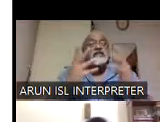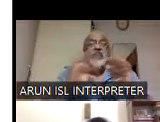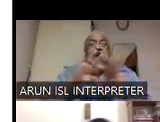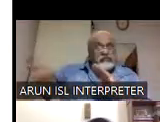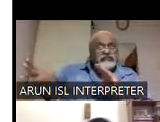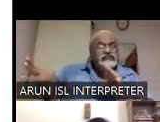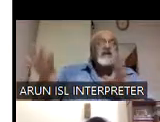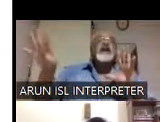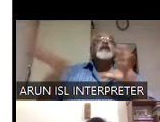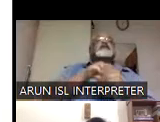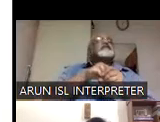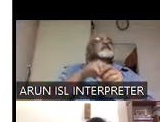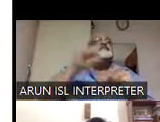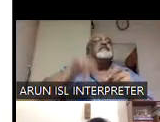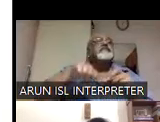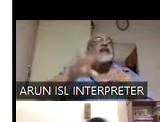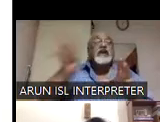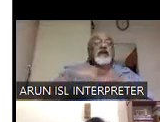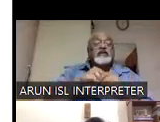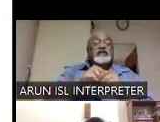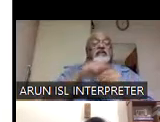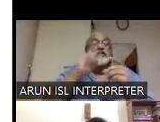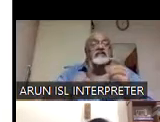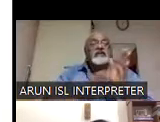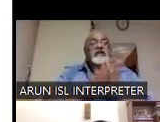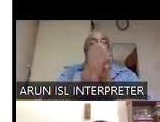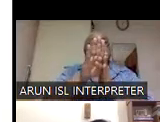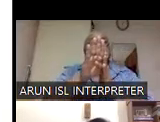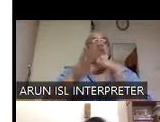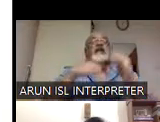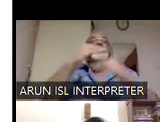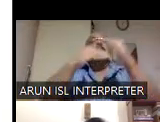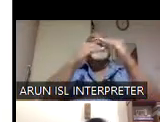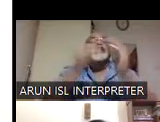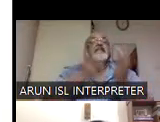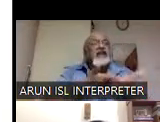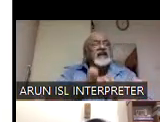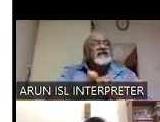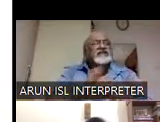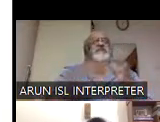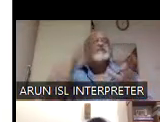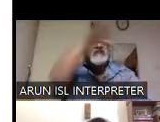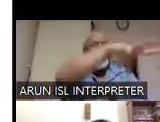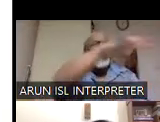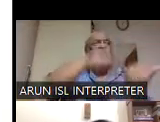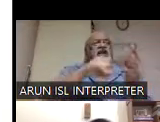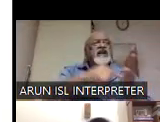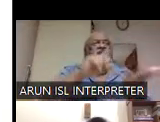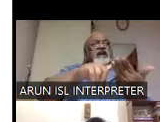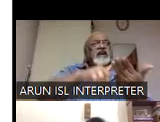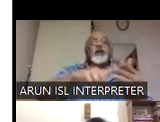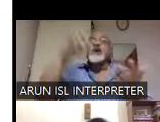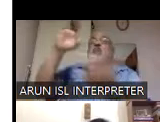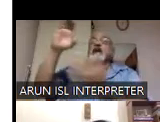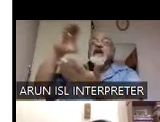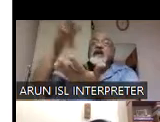that is needed for the development of, it can be a village, it can be a state, it can be a country, or it